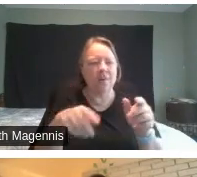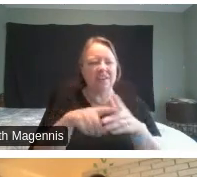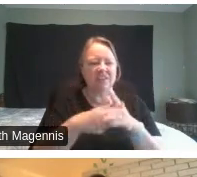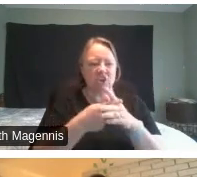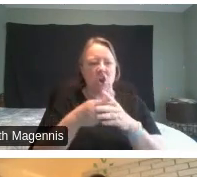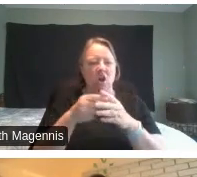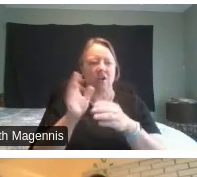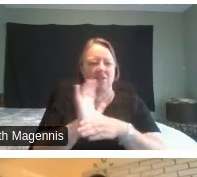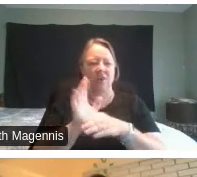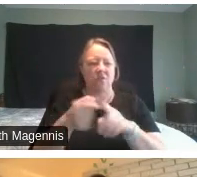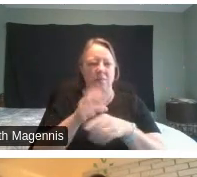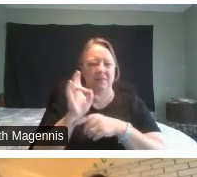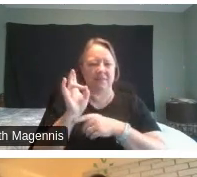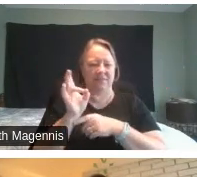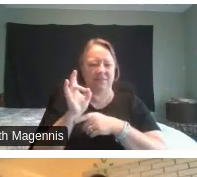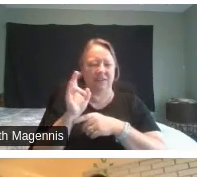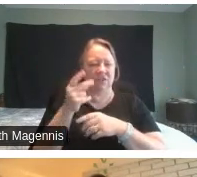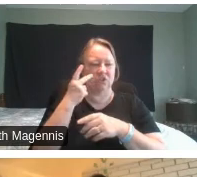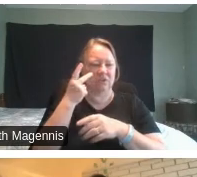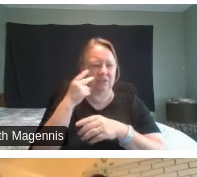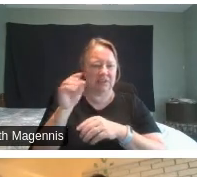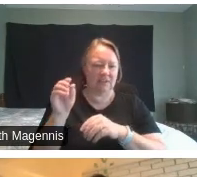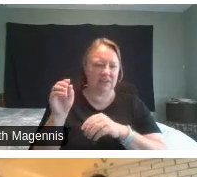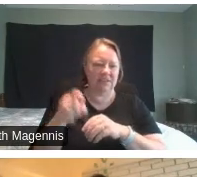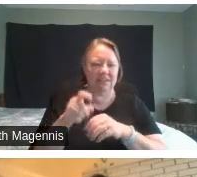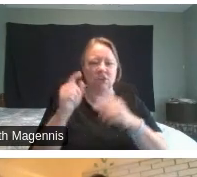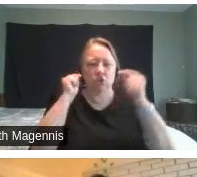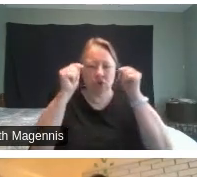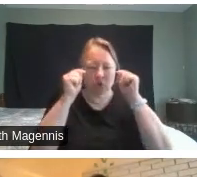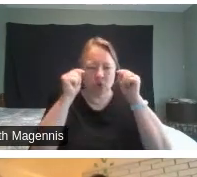7 seconds, you can see this is a tutorial